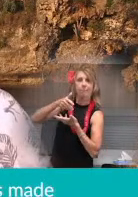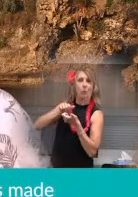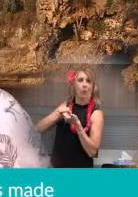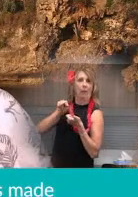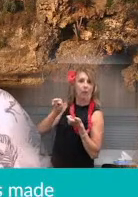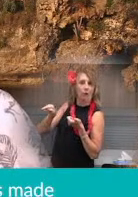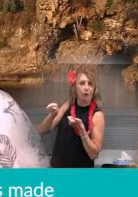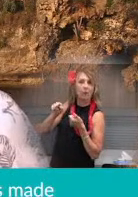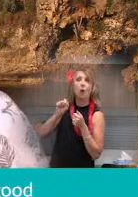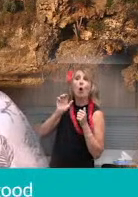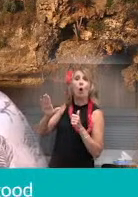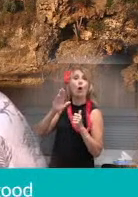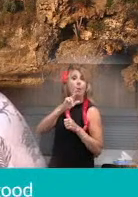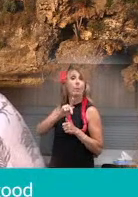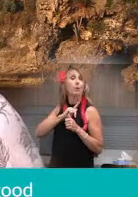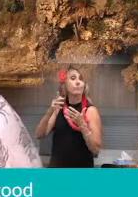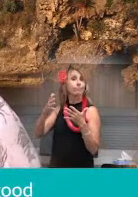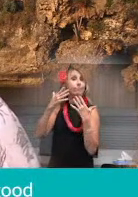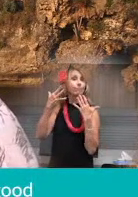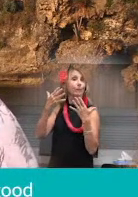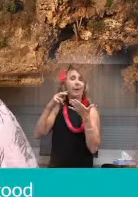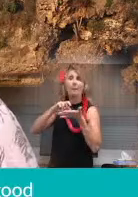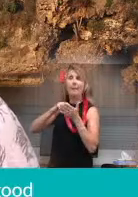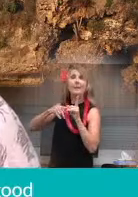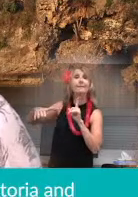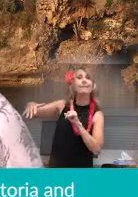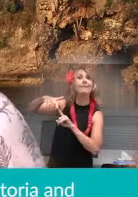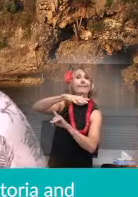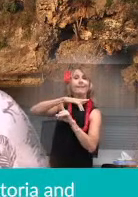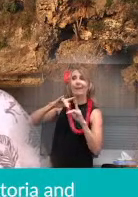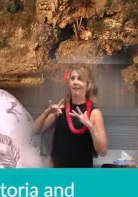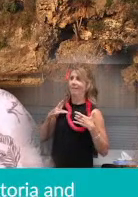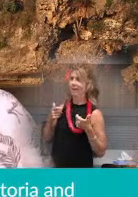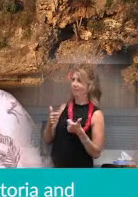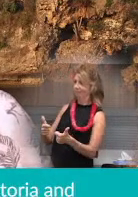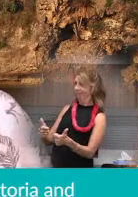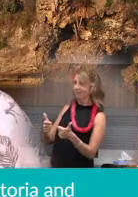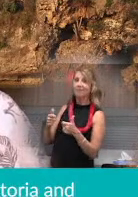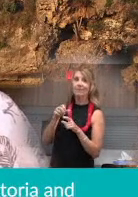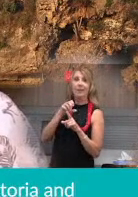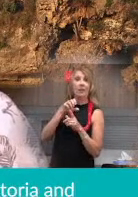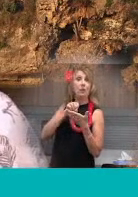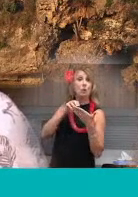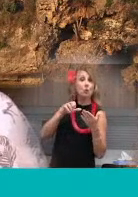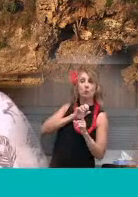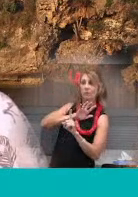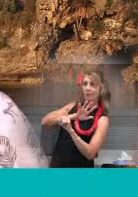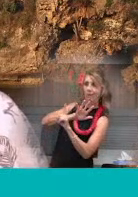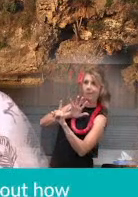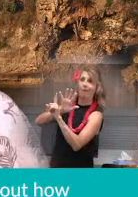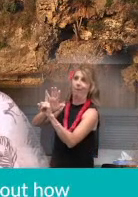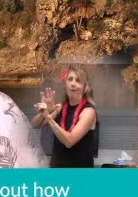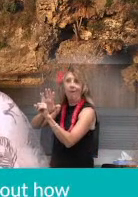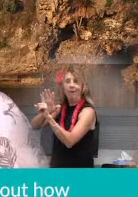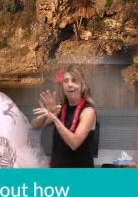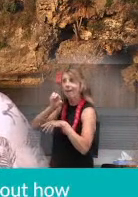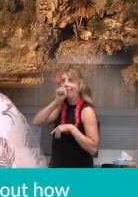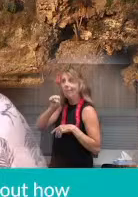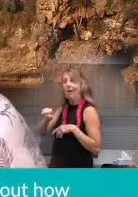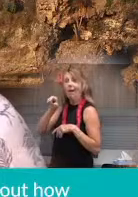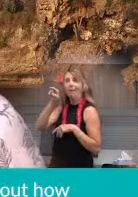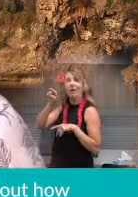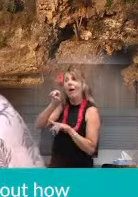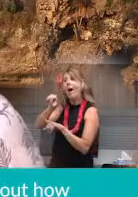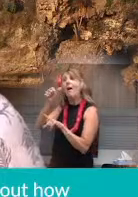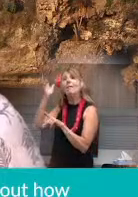bubbly personality always made everyone around her feel good. Students gravitated towards Victoria, and past students often